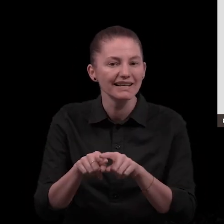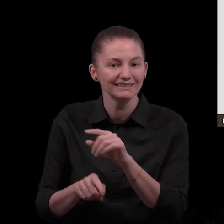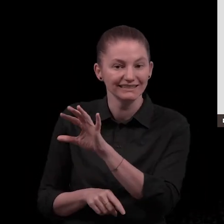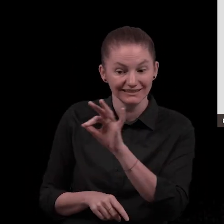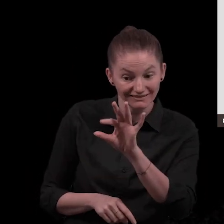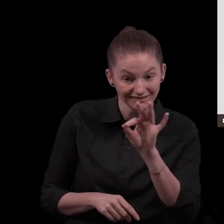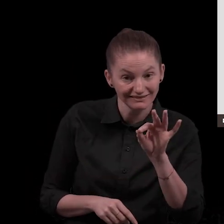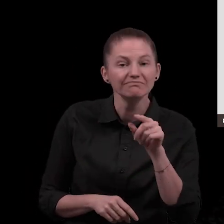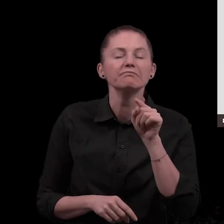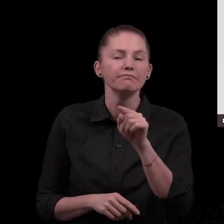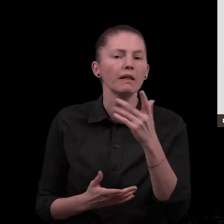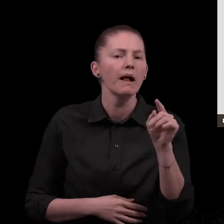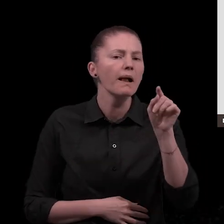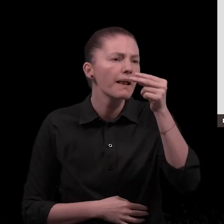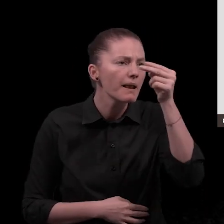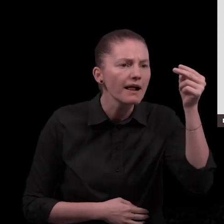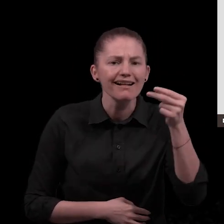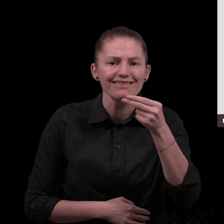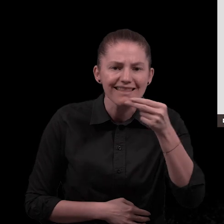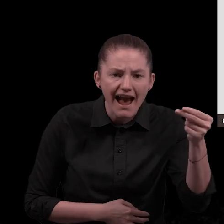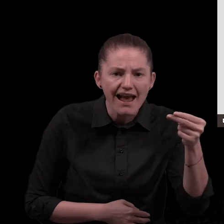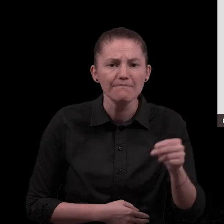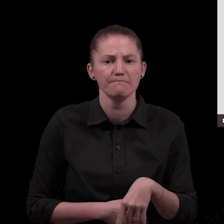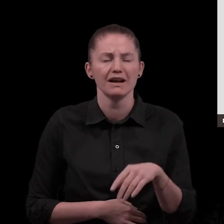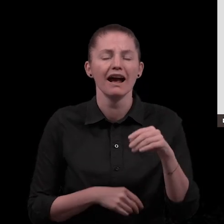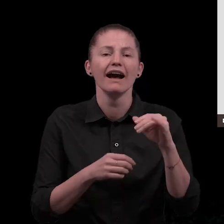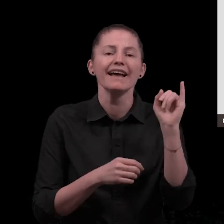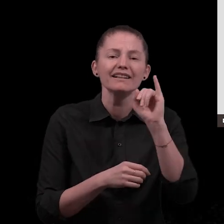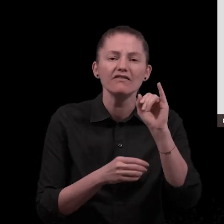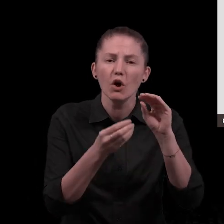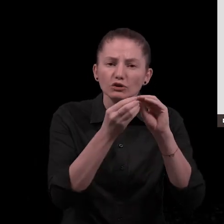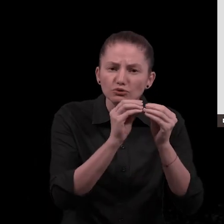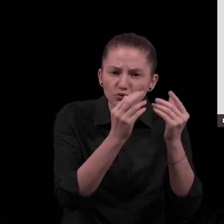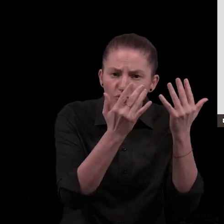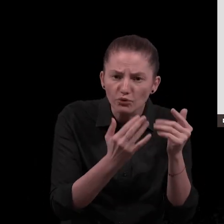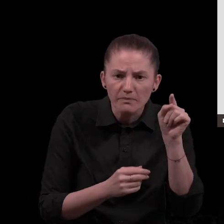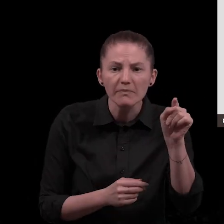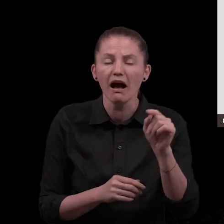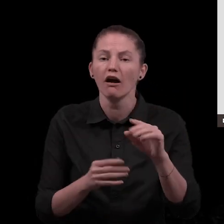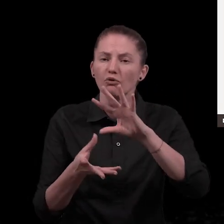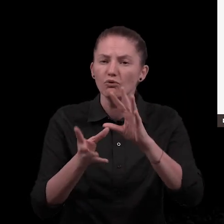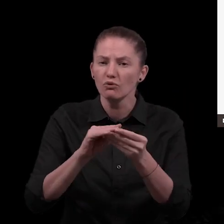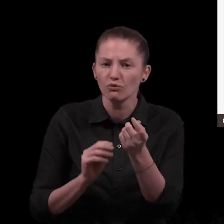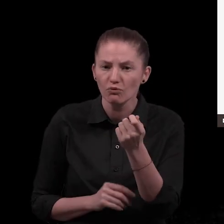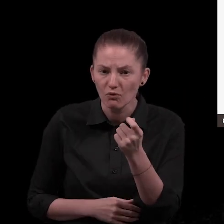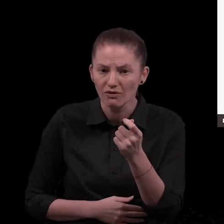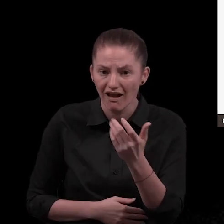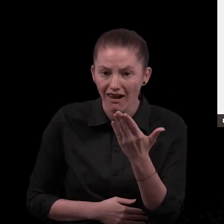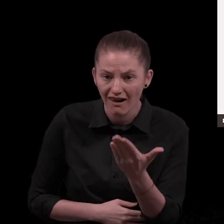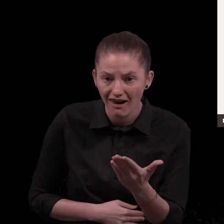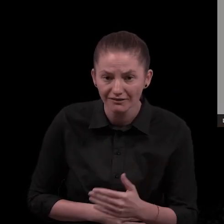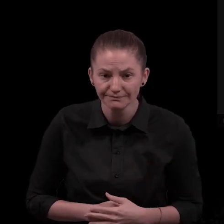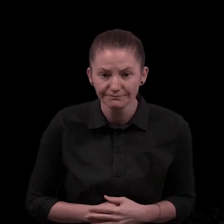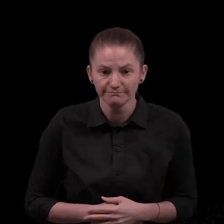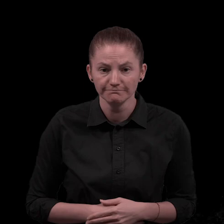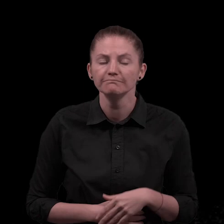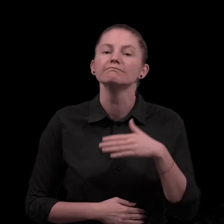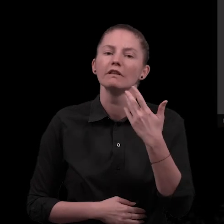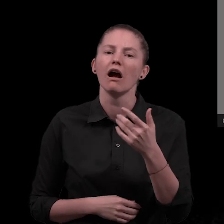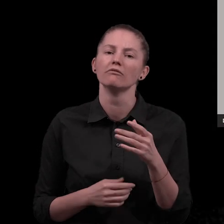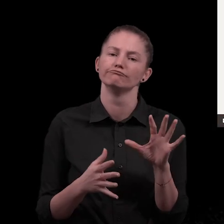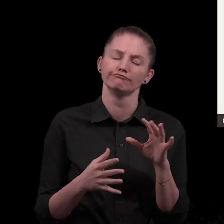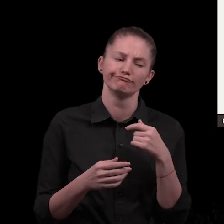and I'm actually going to create a new app that inserts this specific forms recognizer component on the canvas. So if I click